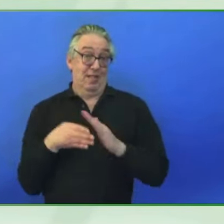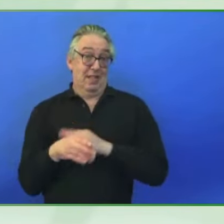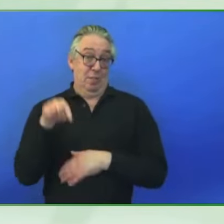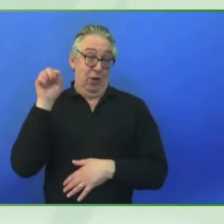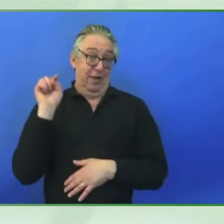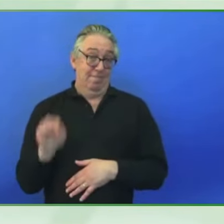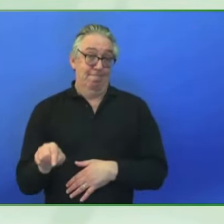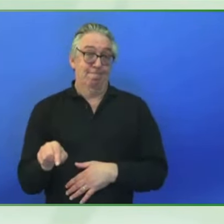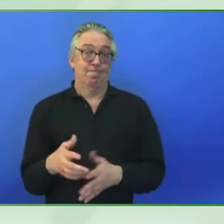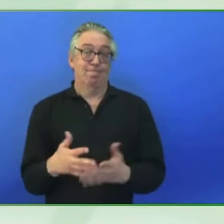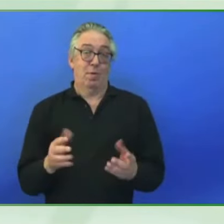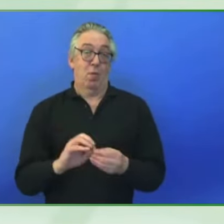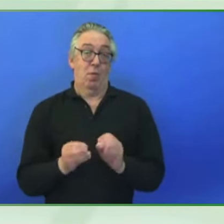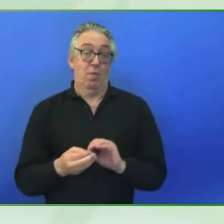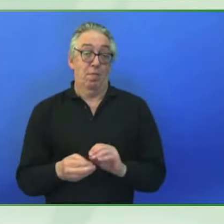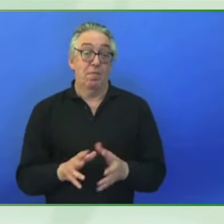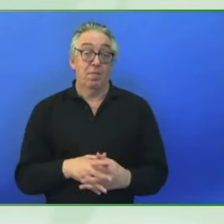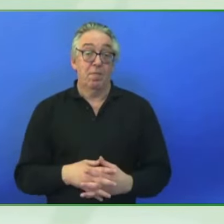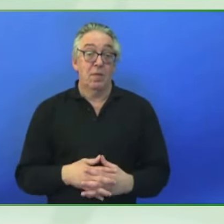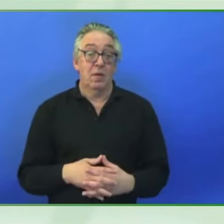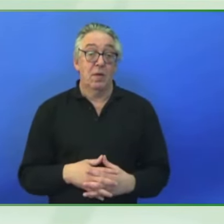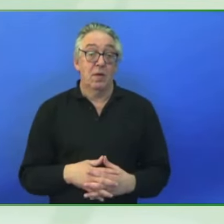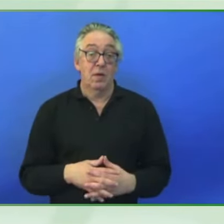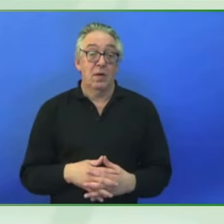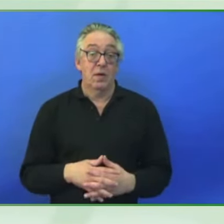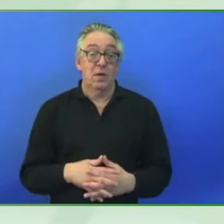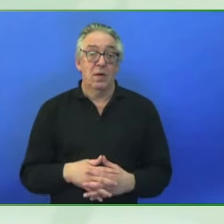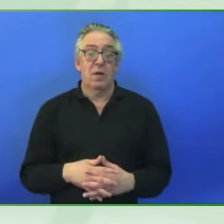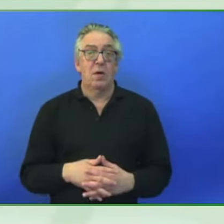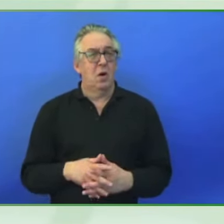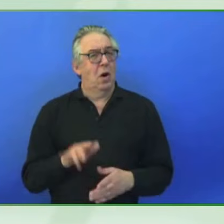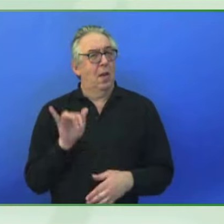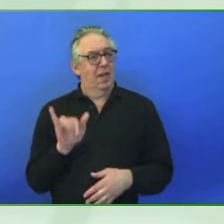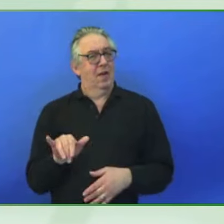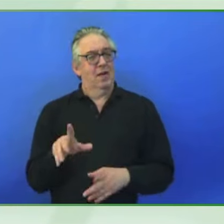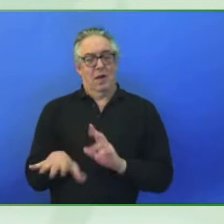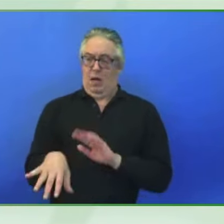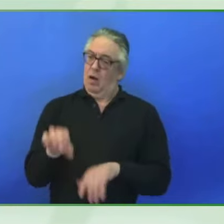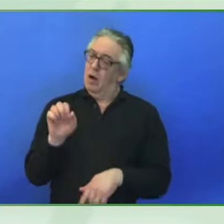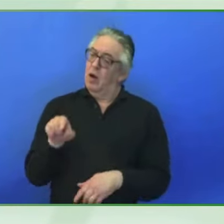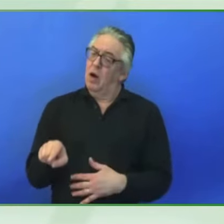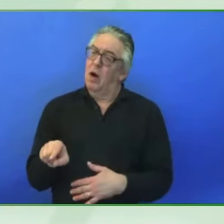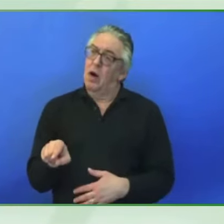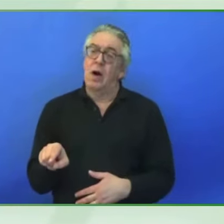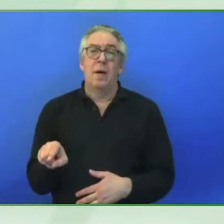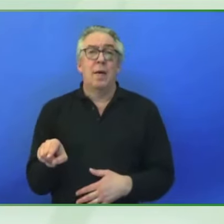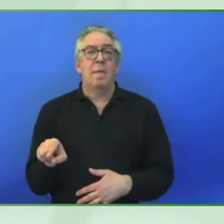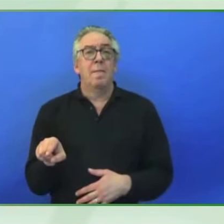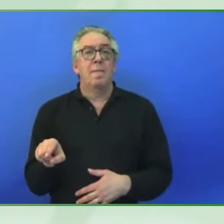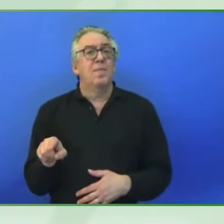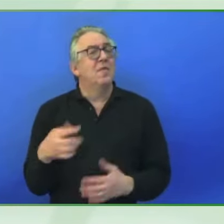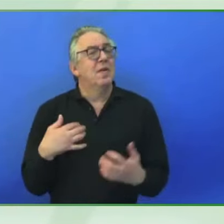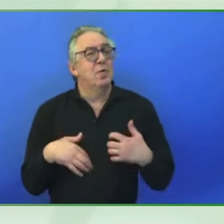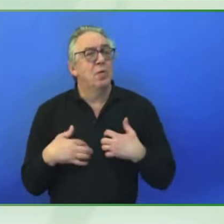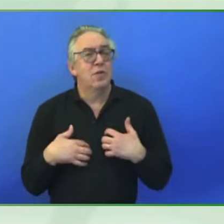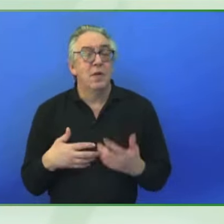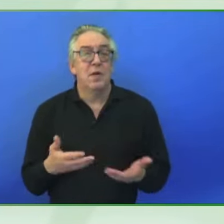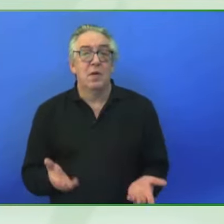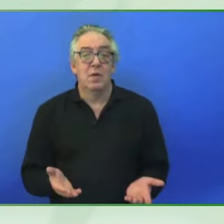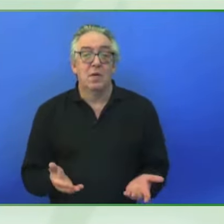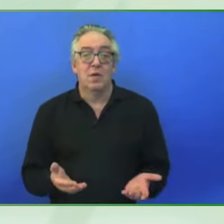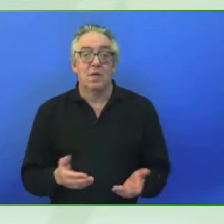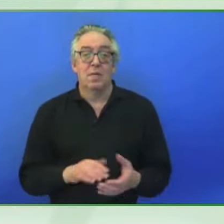And what was important about that aspect of their questioning is that they left it as an